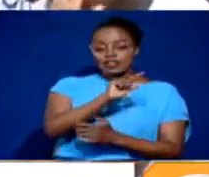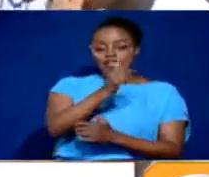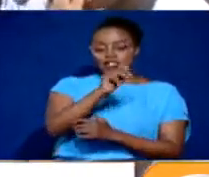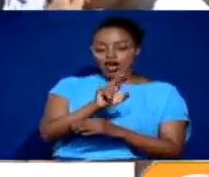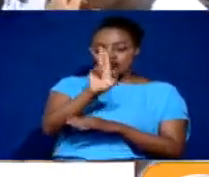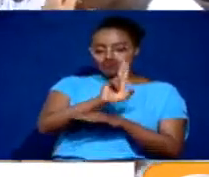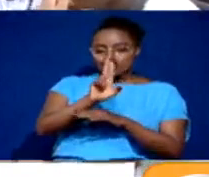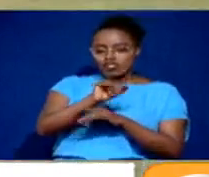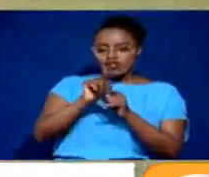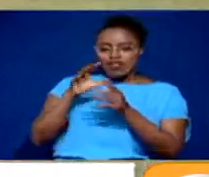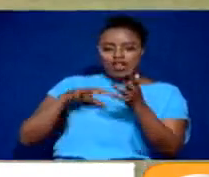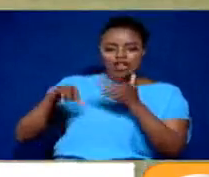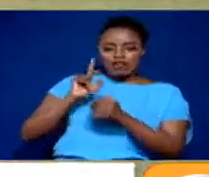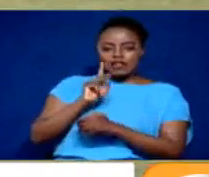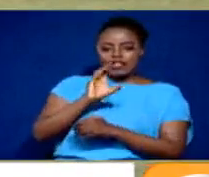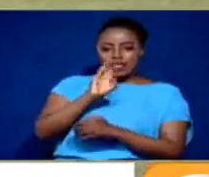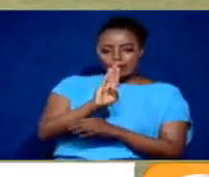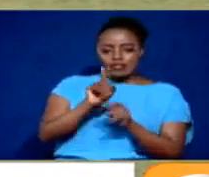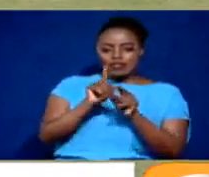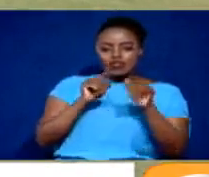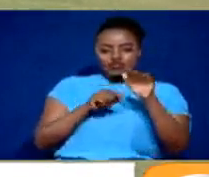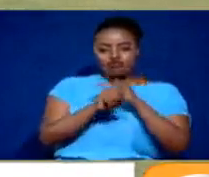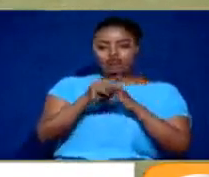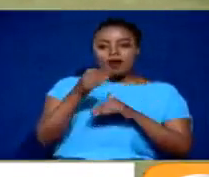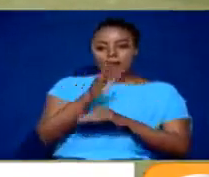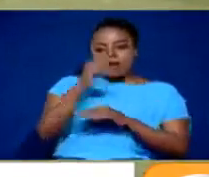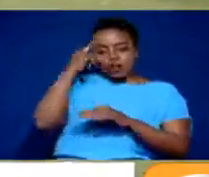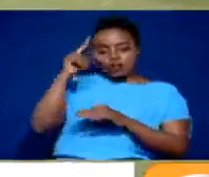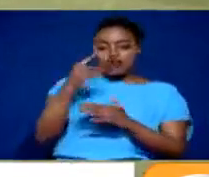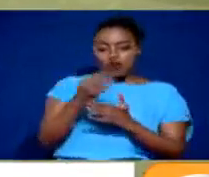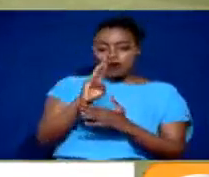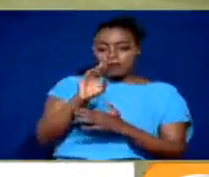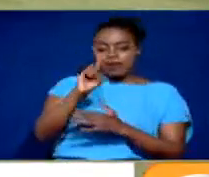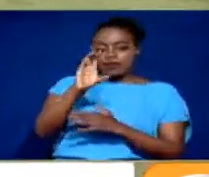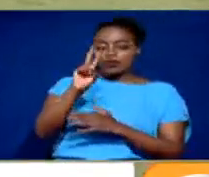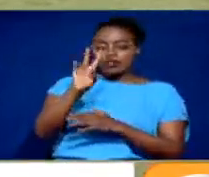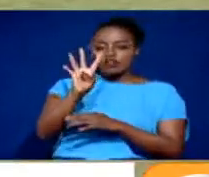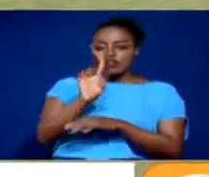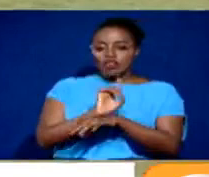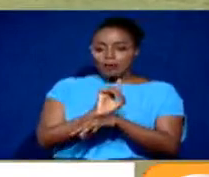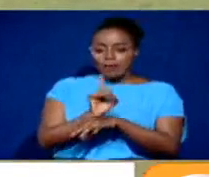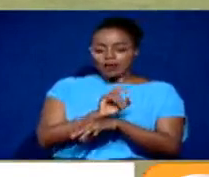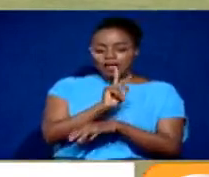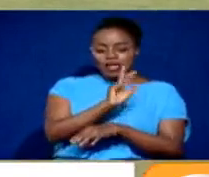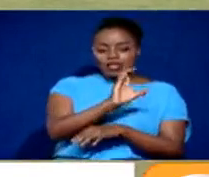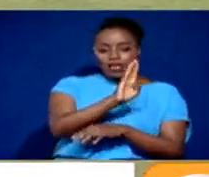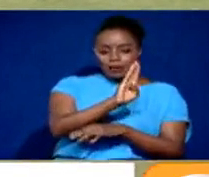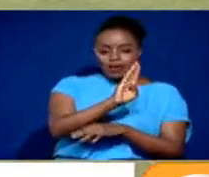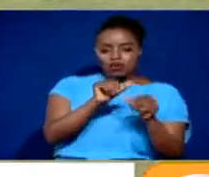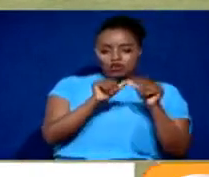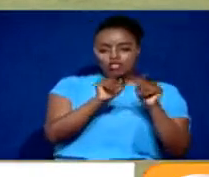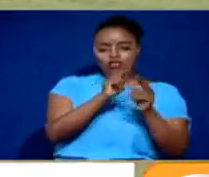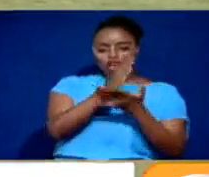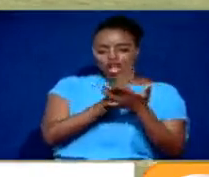took advantage of confusion in the KCB box to pull a goal back for Bidco in the 24th minute. KCB would go on to